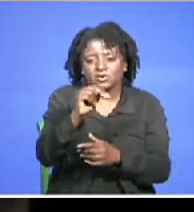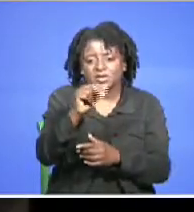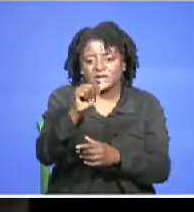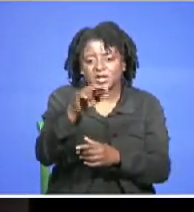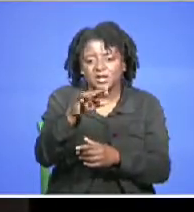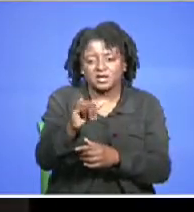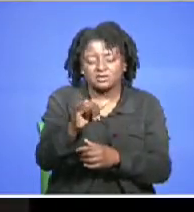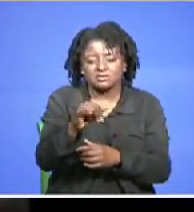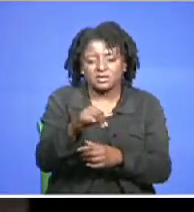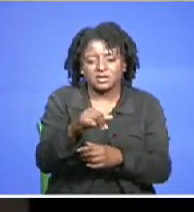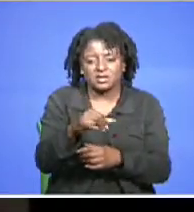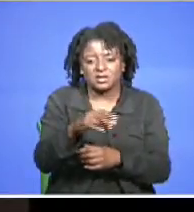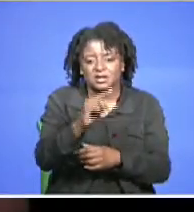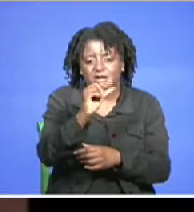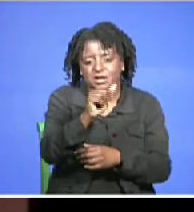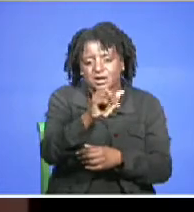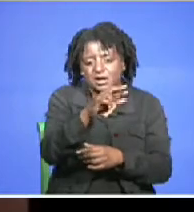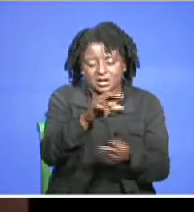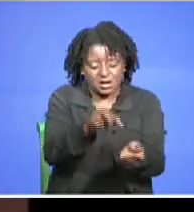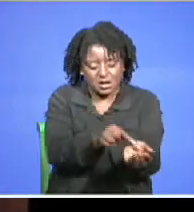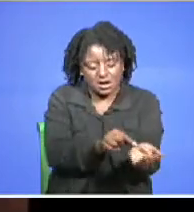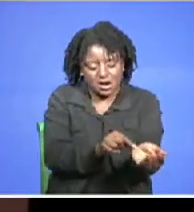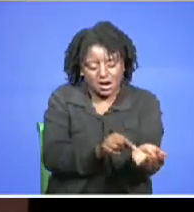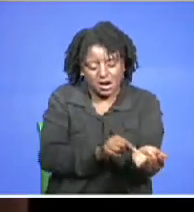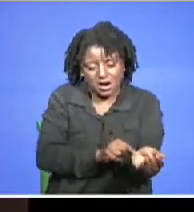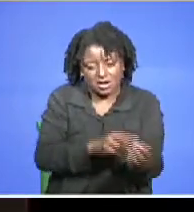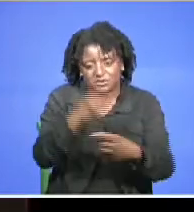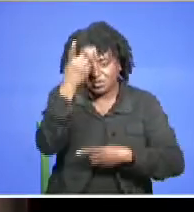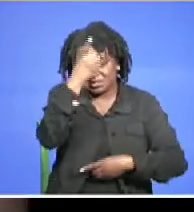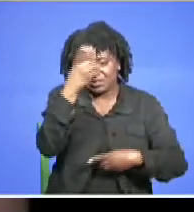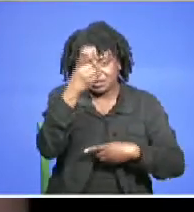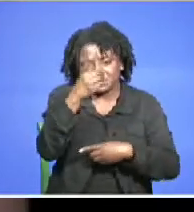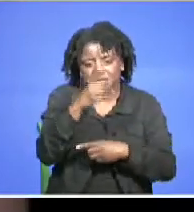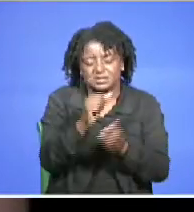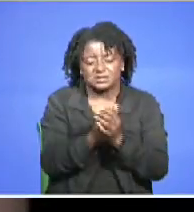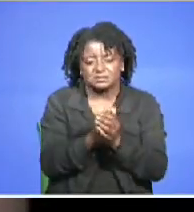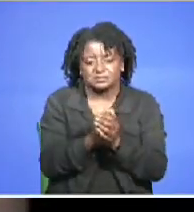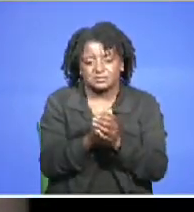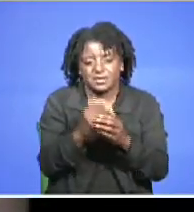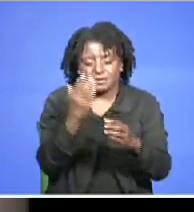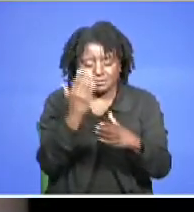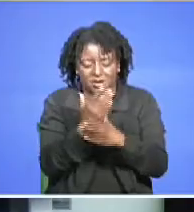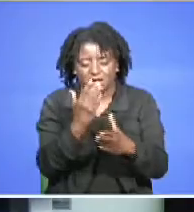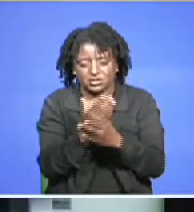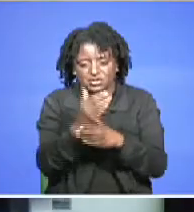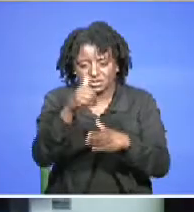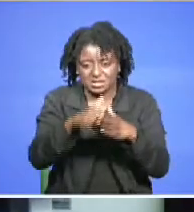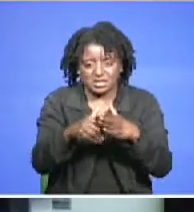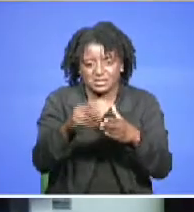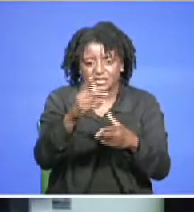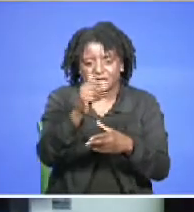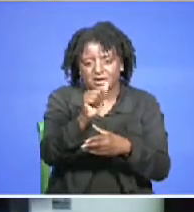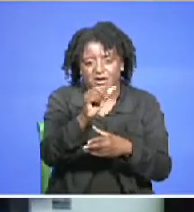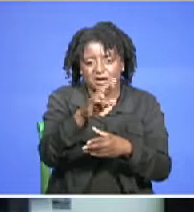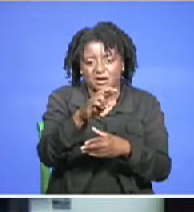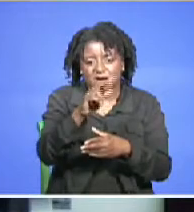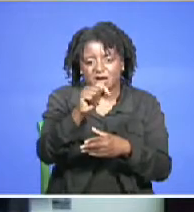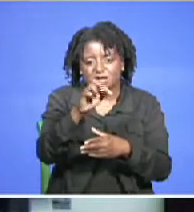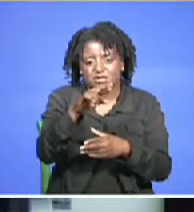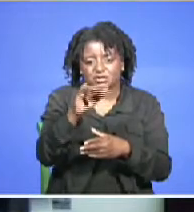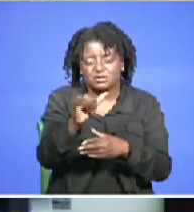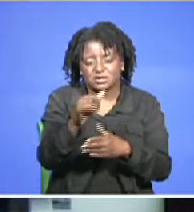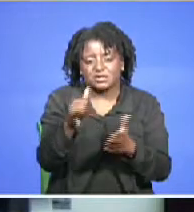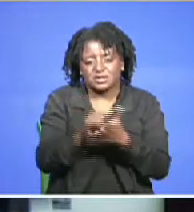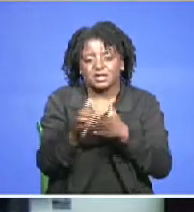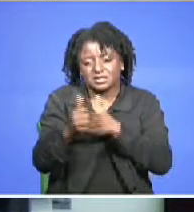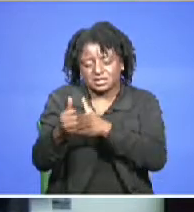you get blockages in the arteries that supply blood to the heart. When that happens, it can lead to chest pain or